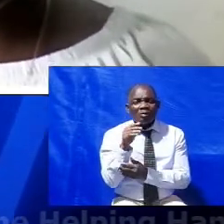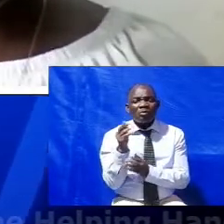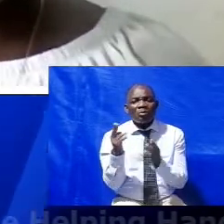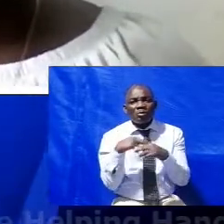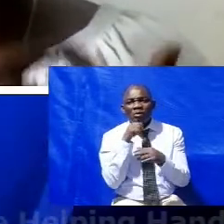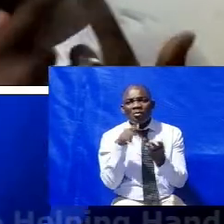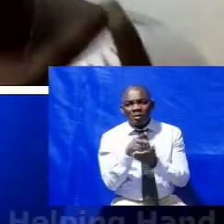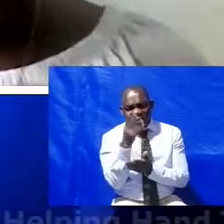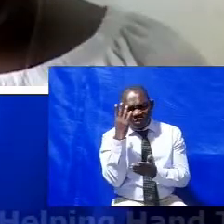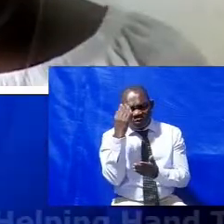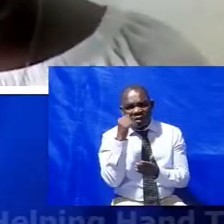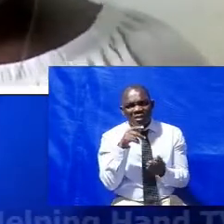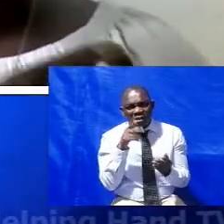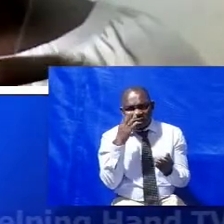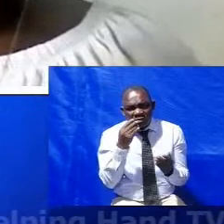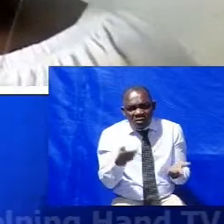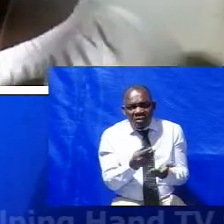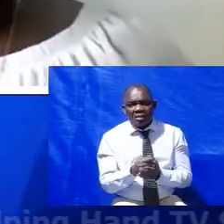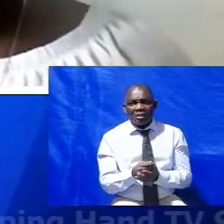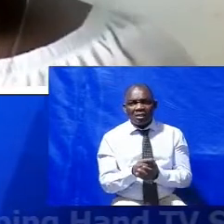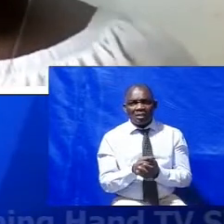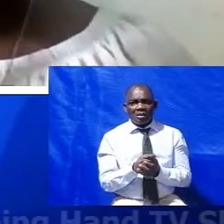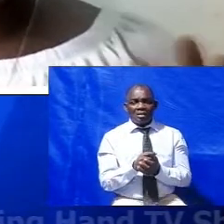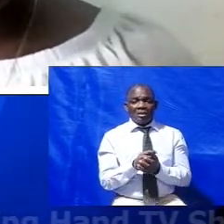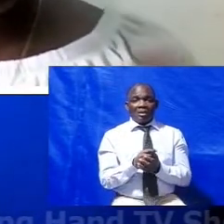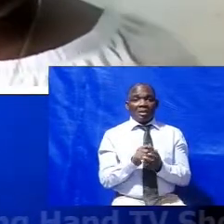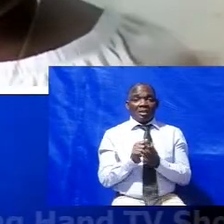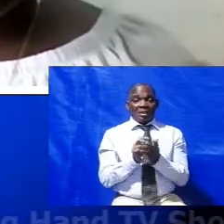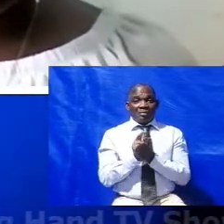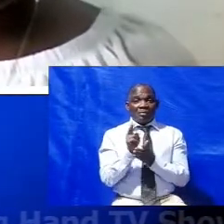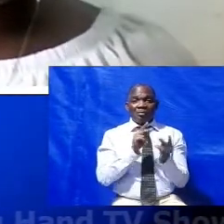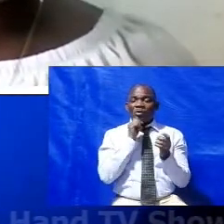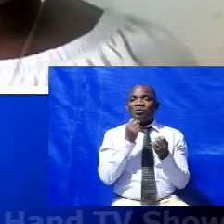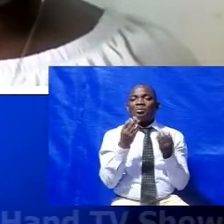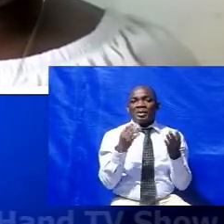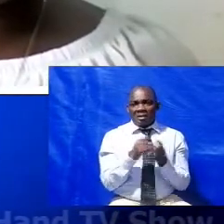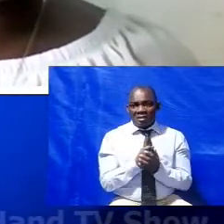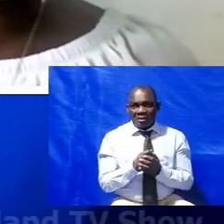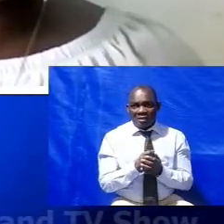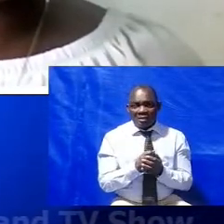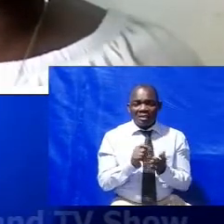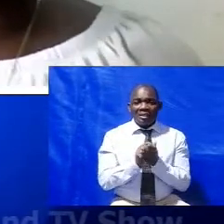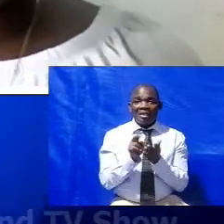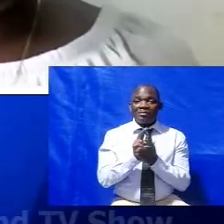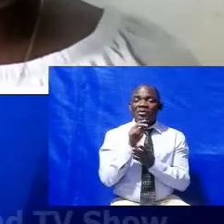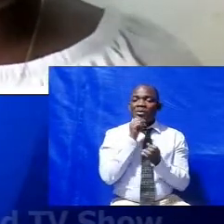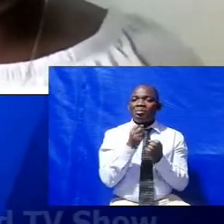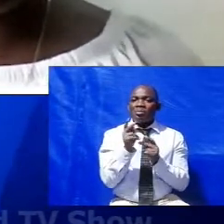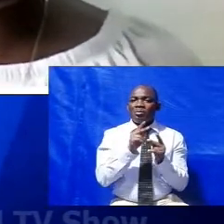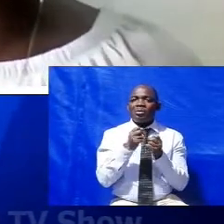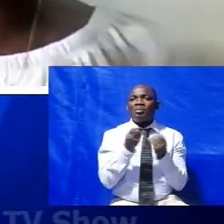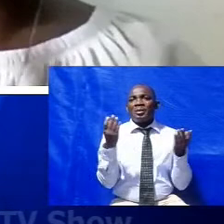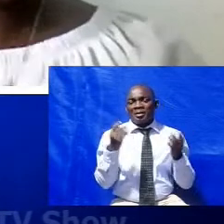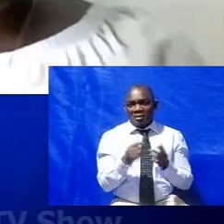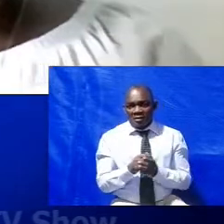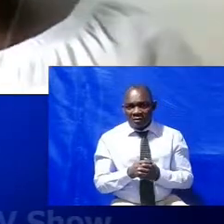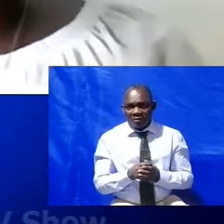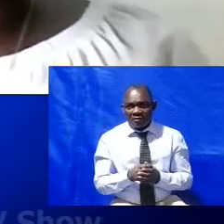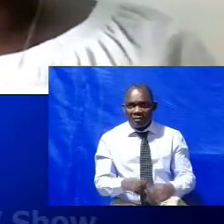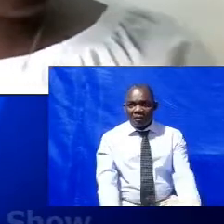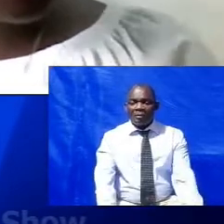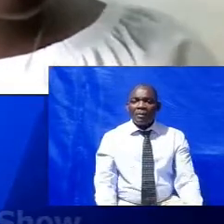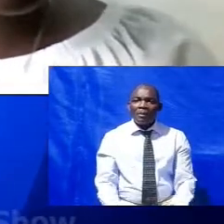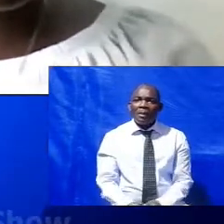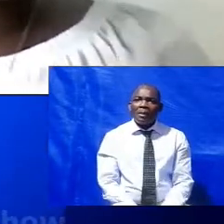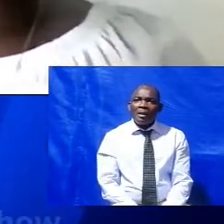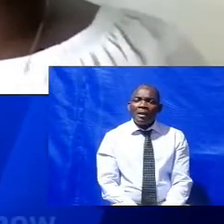accommodation and I was not allocated that room. Like that, we were not very many in that university because it's a satellite university of a